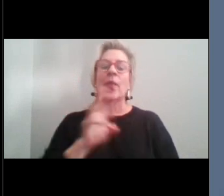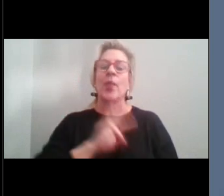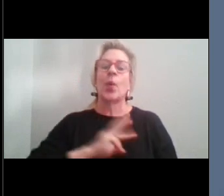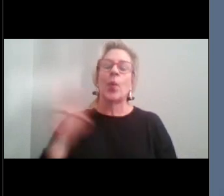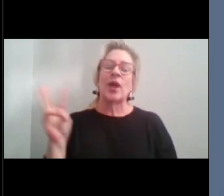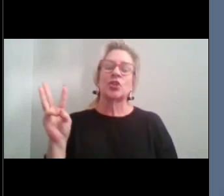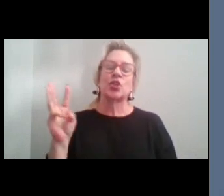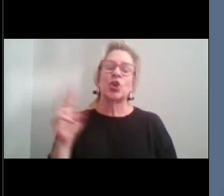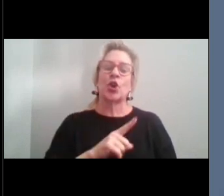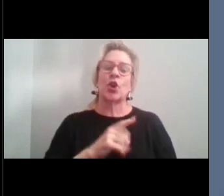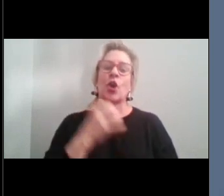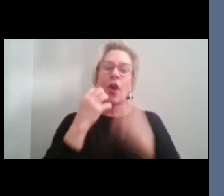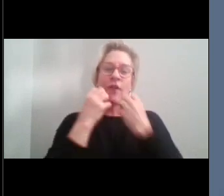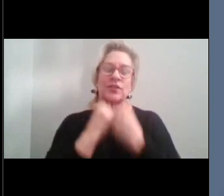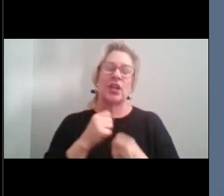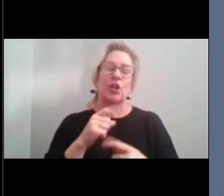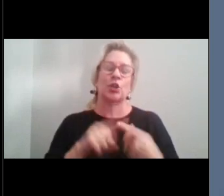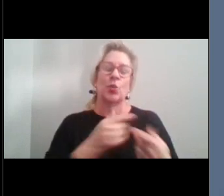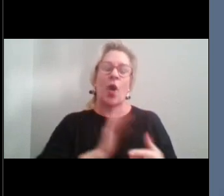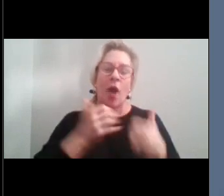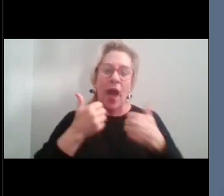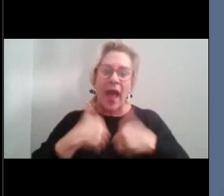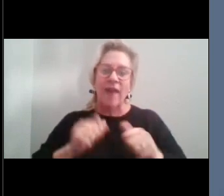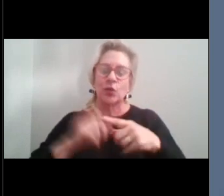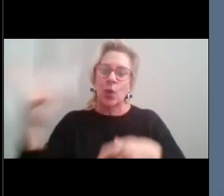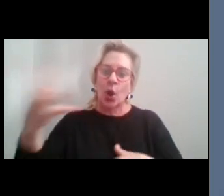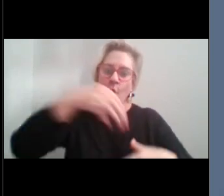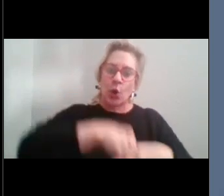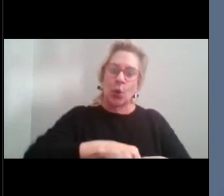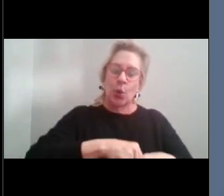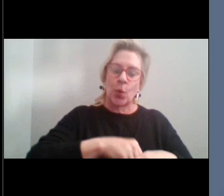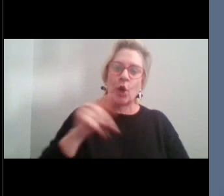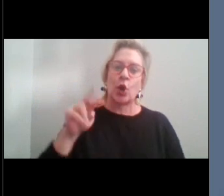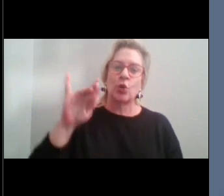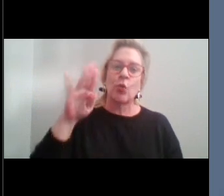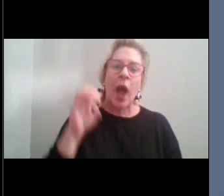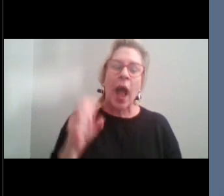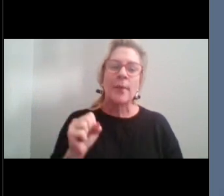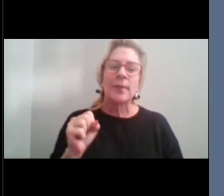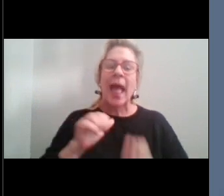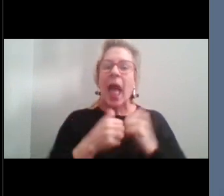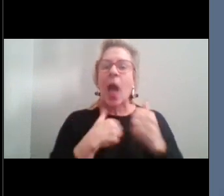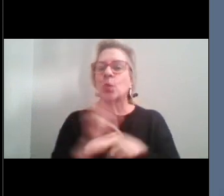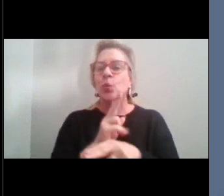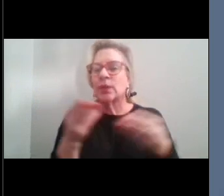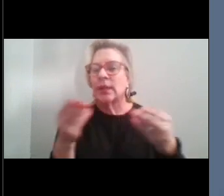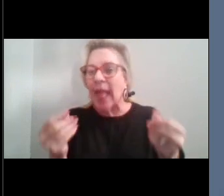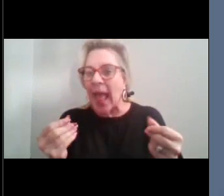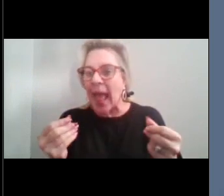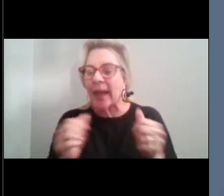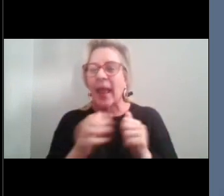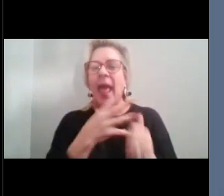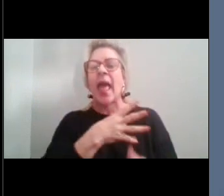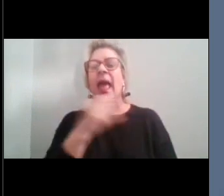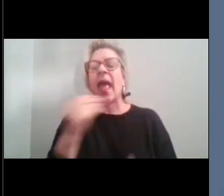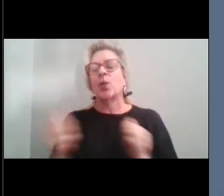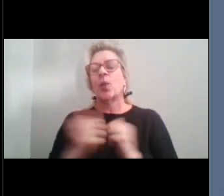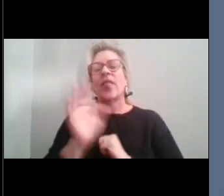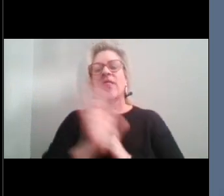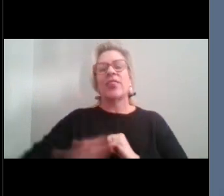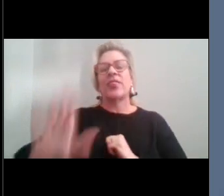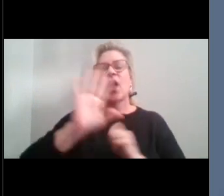Conservation Authority is through our efforts to include tribes in land use and conservation discussions regarding land of cultural significance.